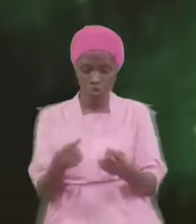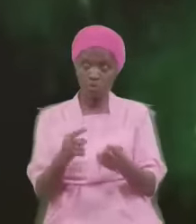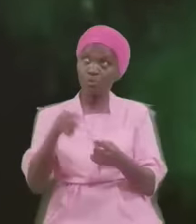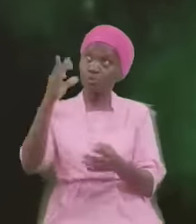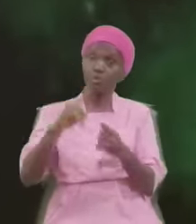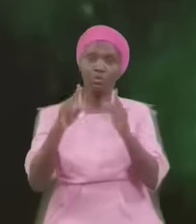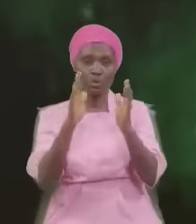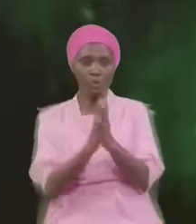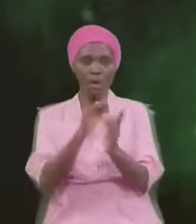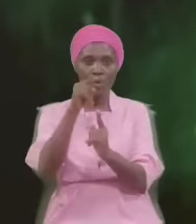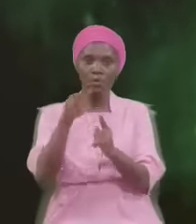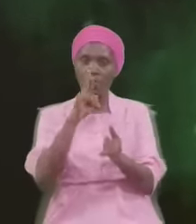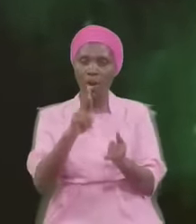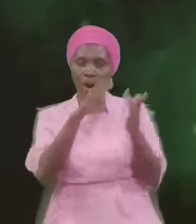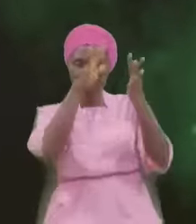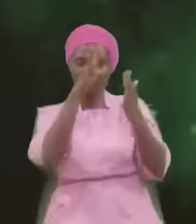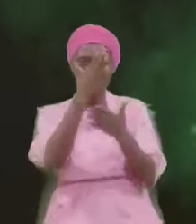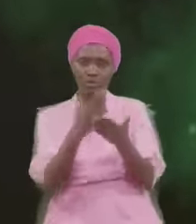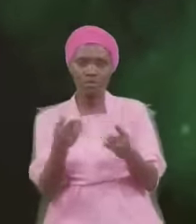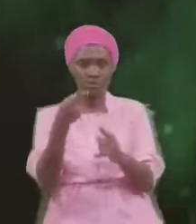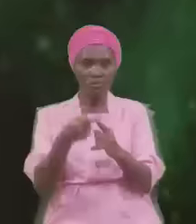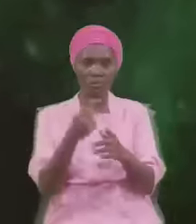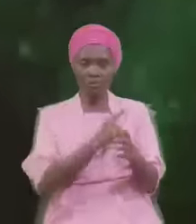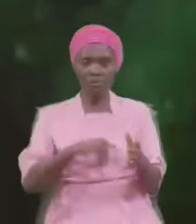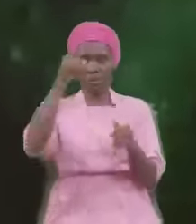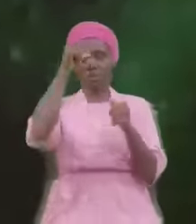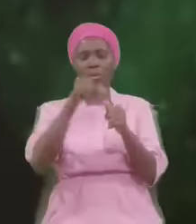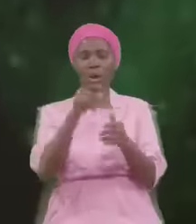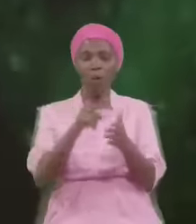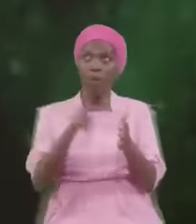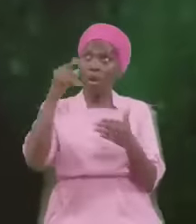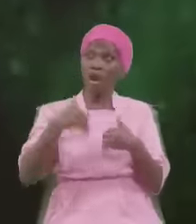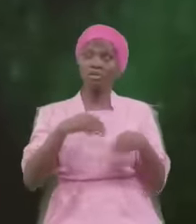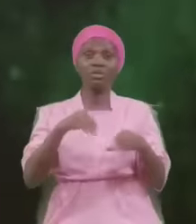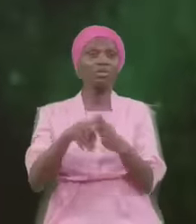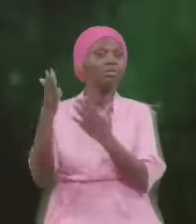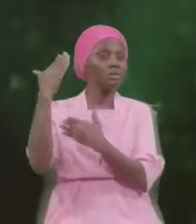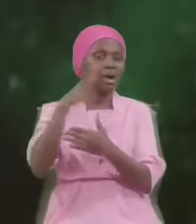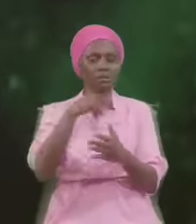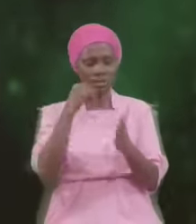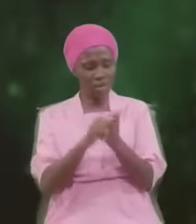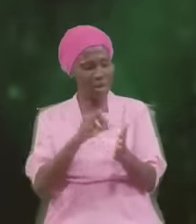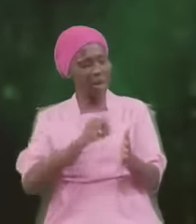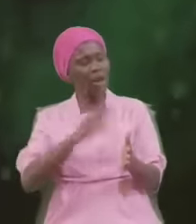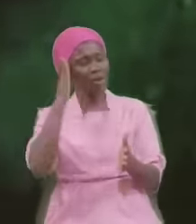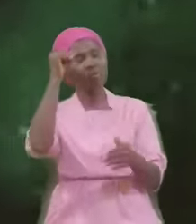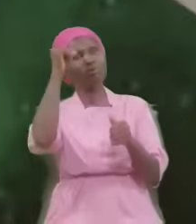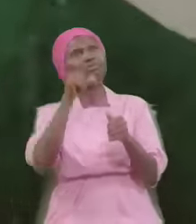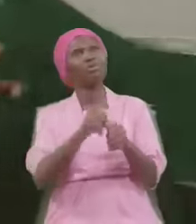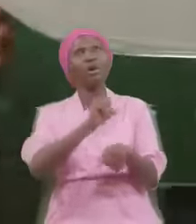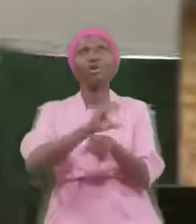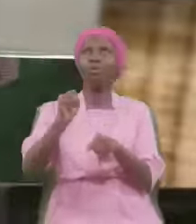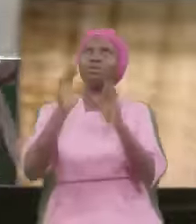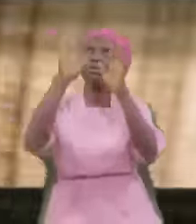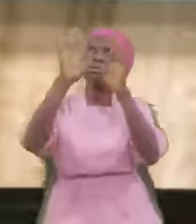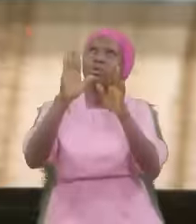You remember what he has done in the past. He says, I will remember the works of the Lord, the wonders of the